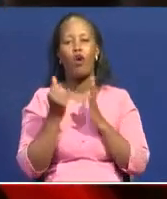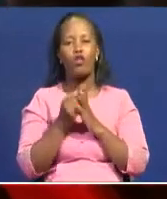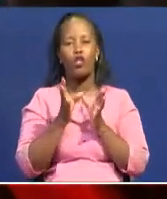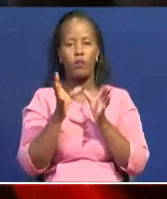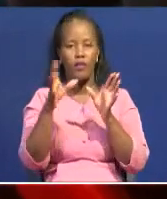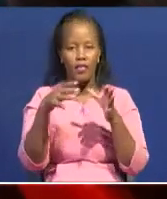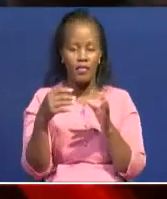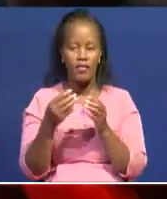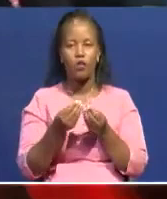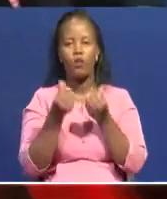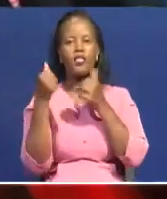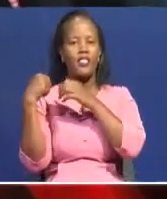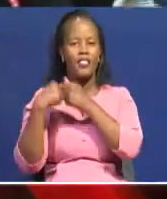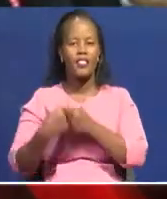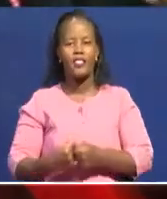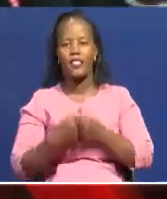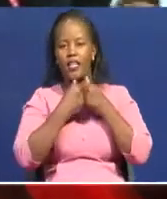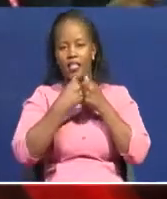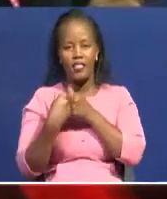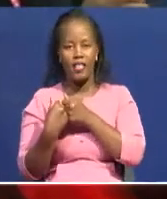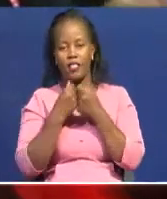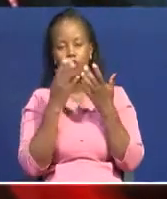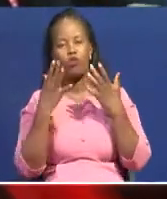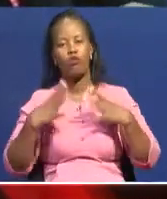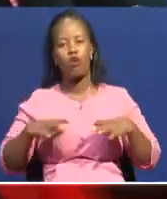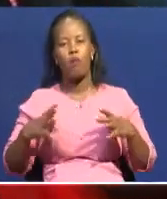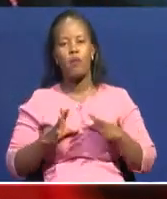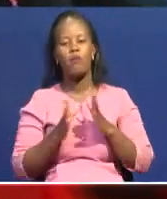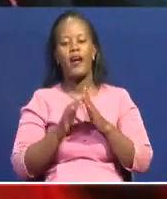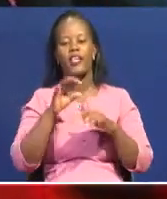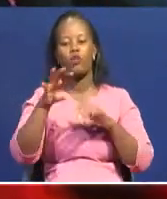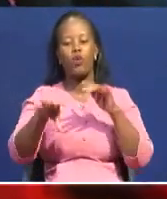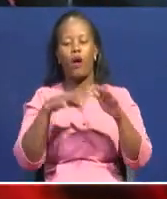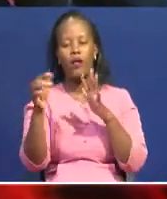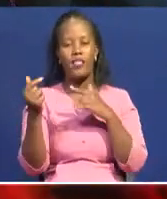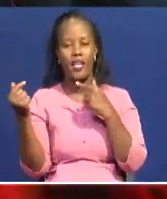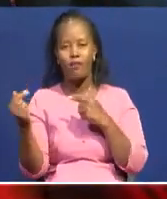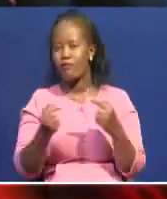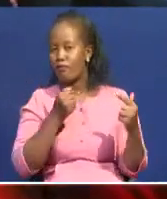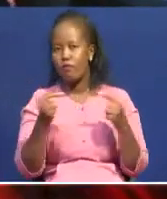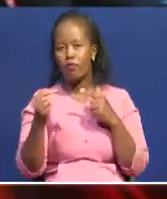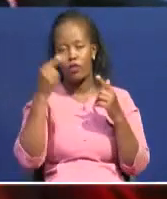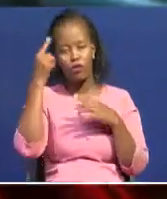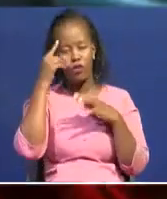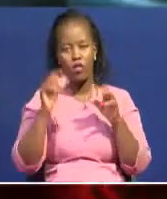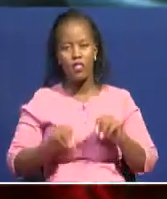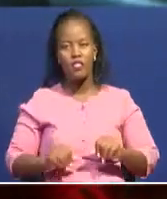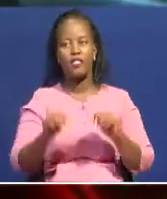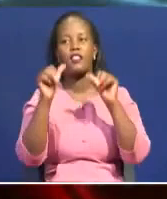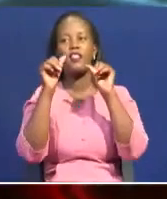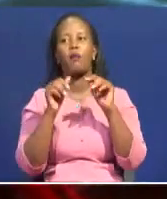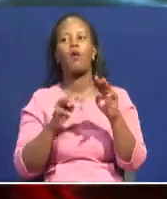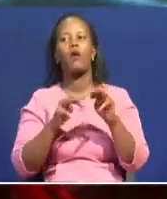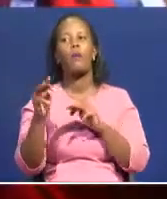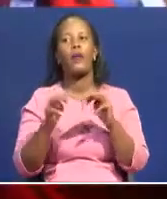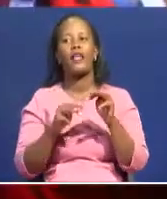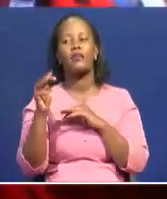challenges of human wildlife conflict for sustainable management of the park.